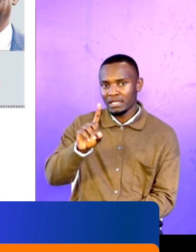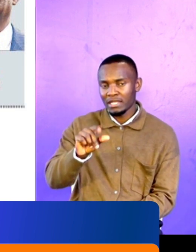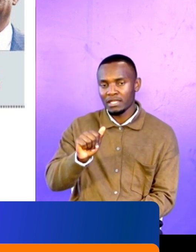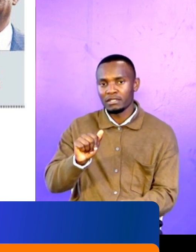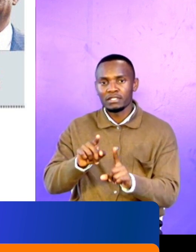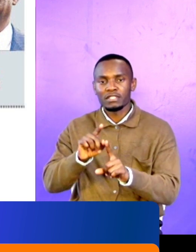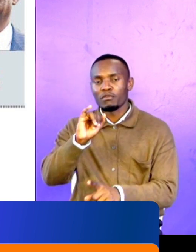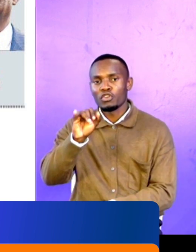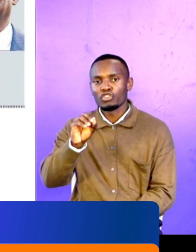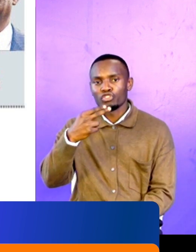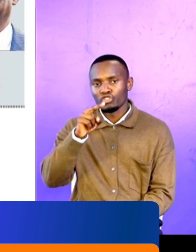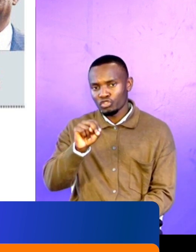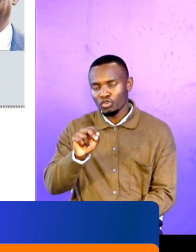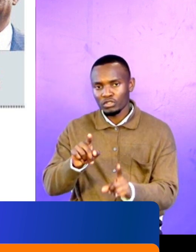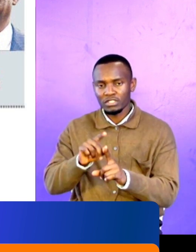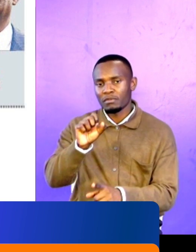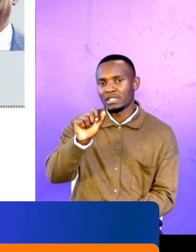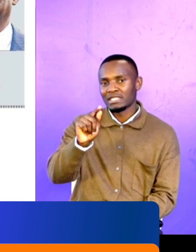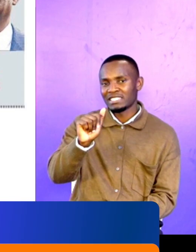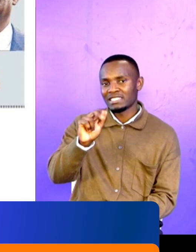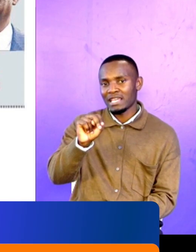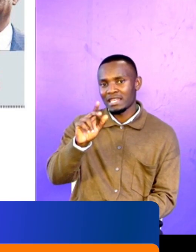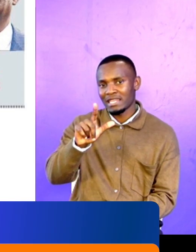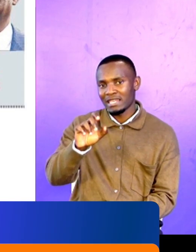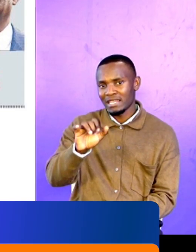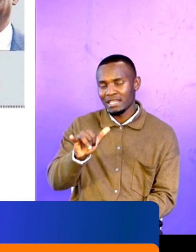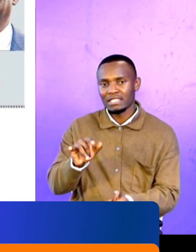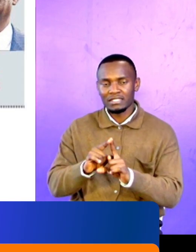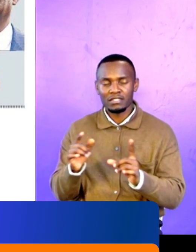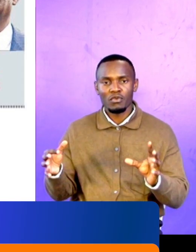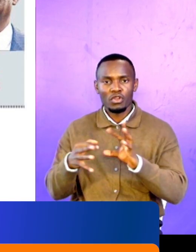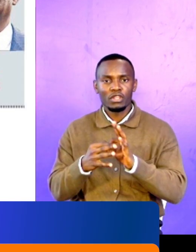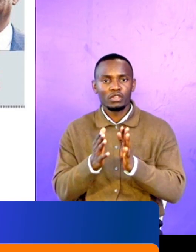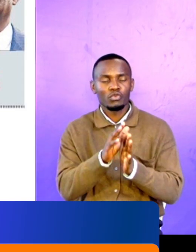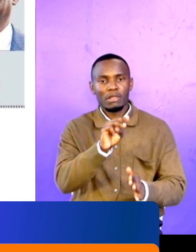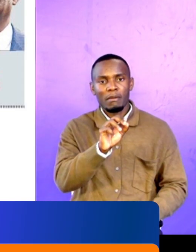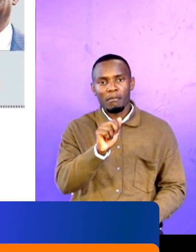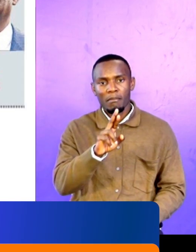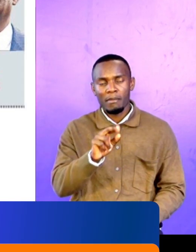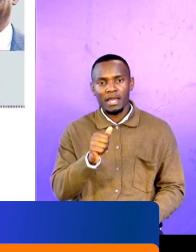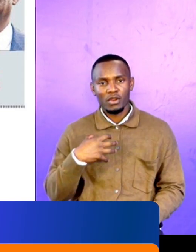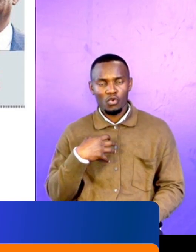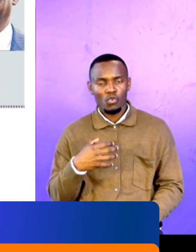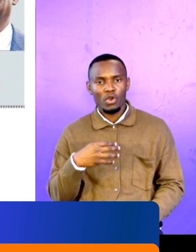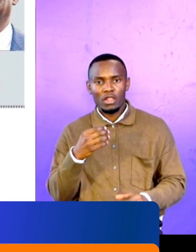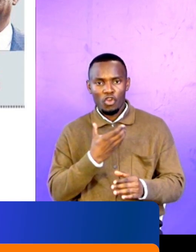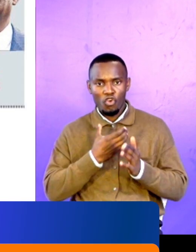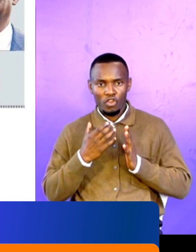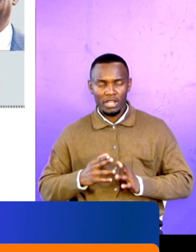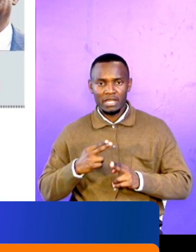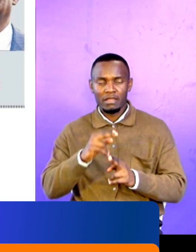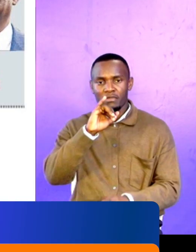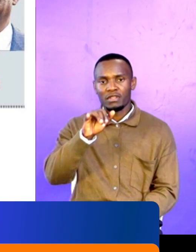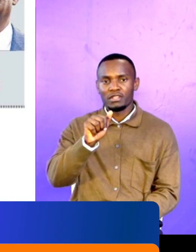Kipkrui, and also they are connected to Mara Wealth Investments owner Jabir Contact